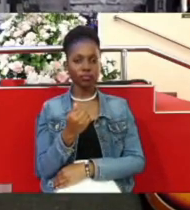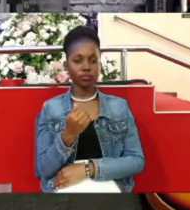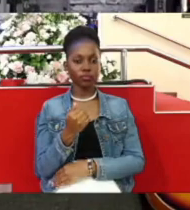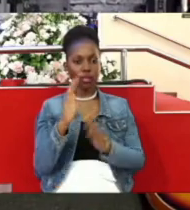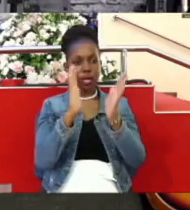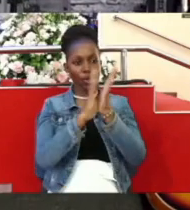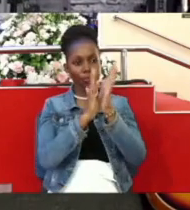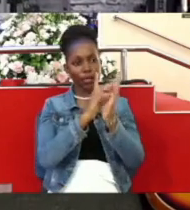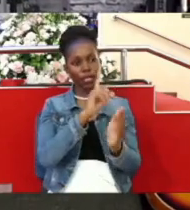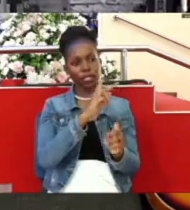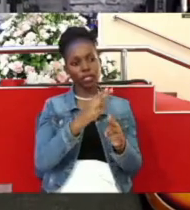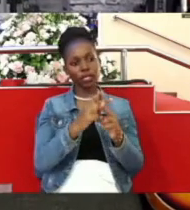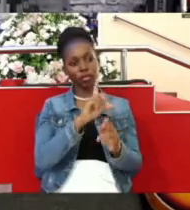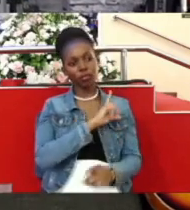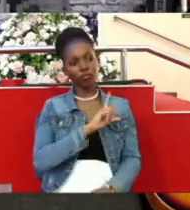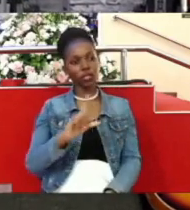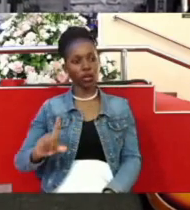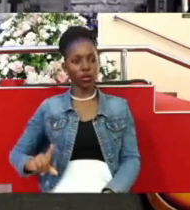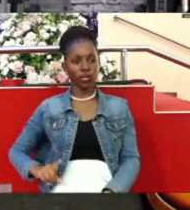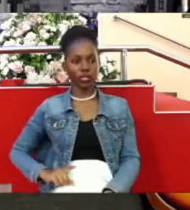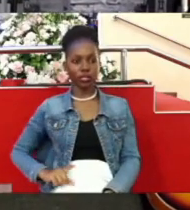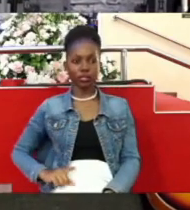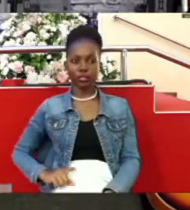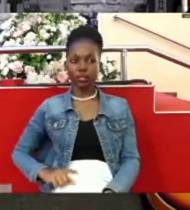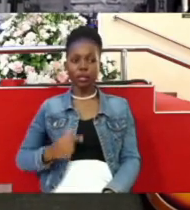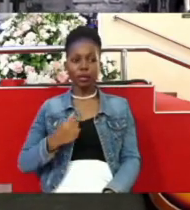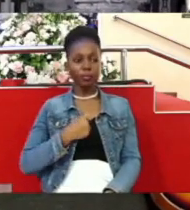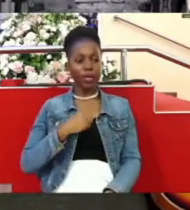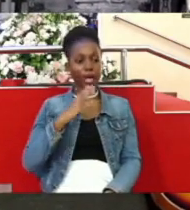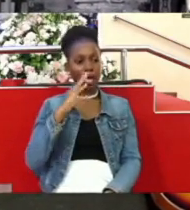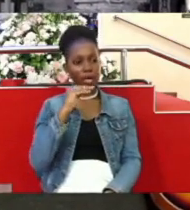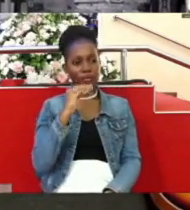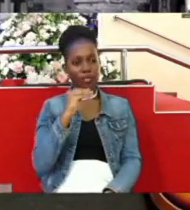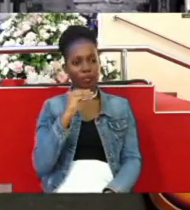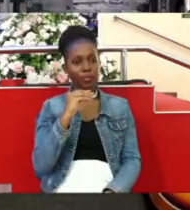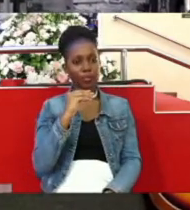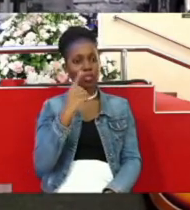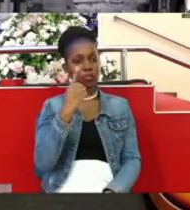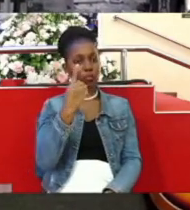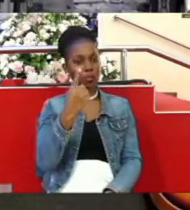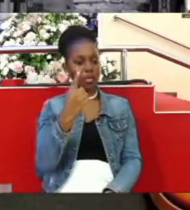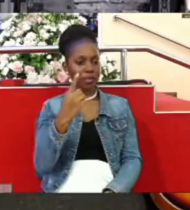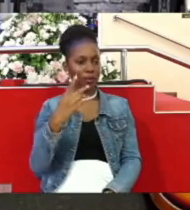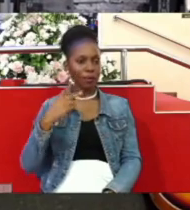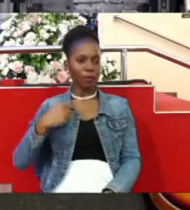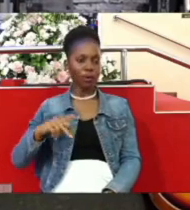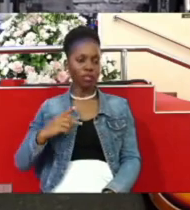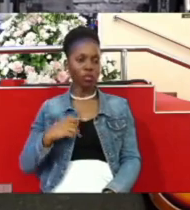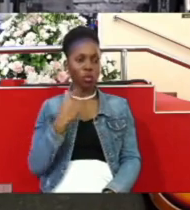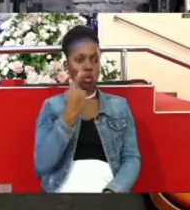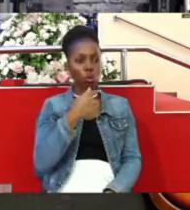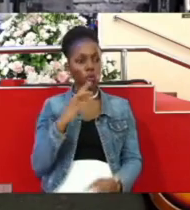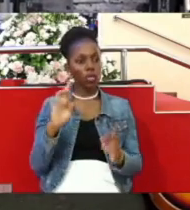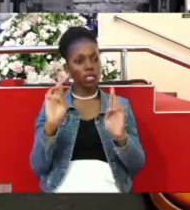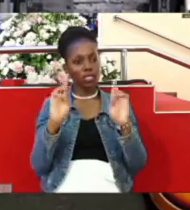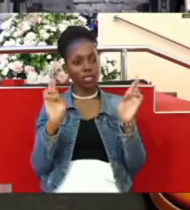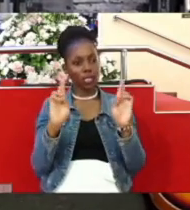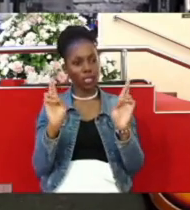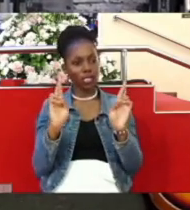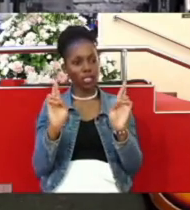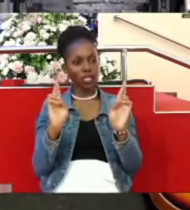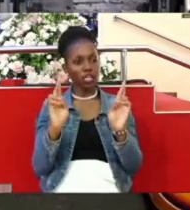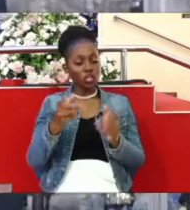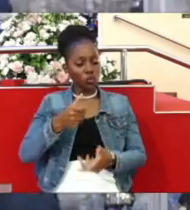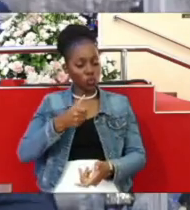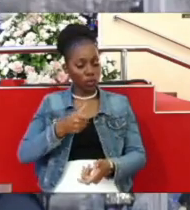Praise the name of the Lord. I am speaking to somebody that God is equipping to get well, to get water out of that well